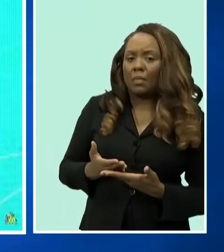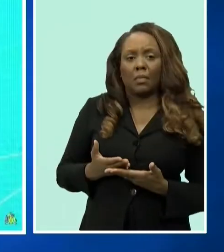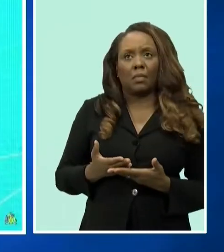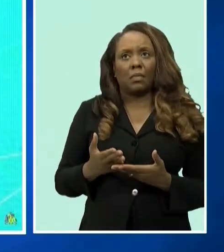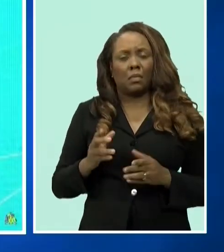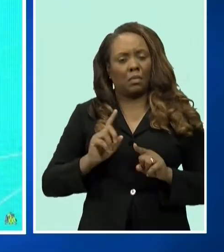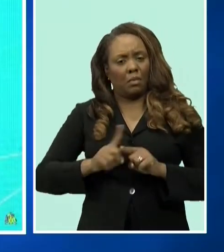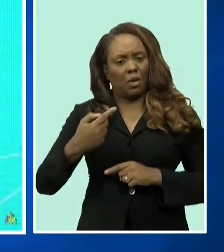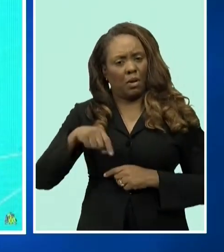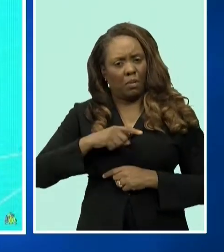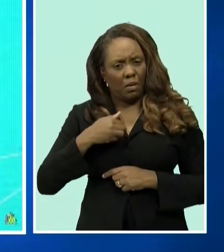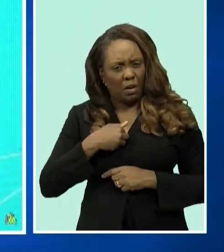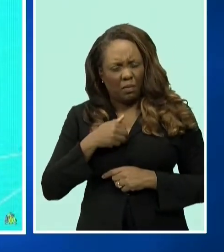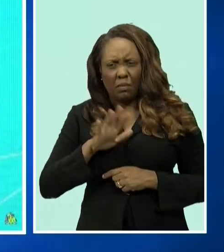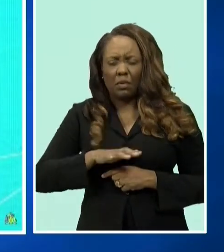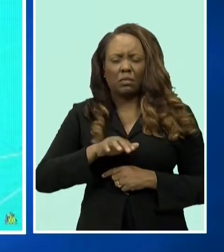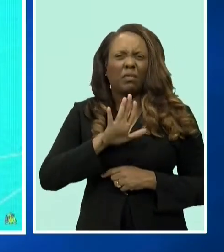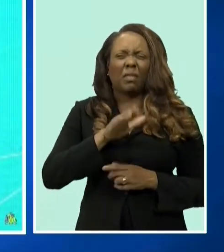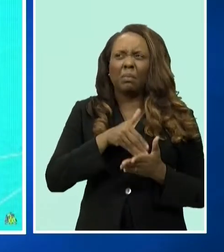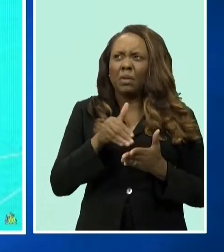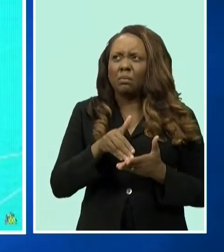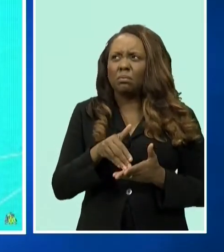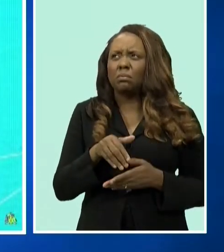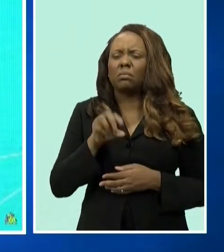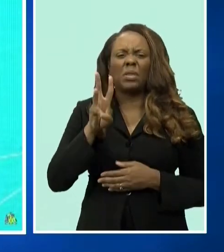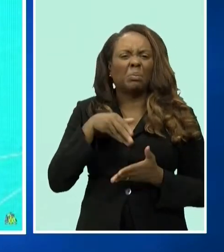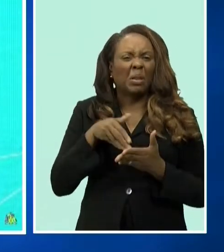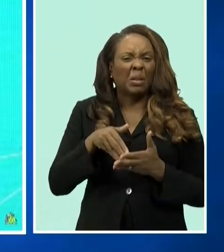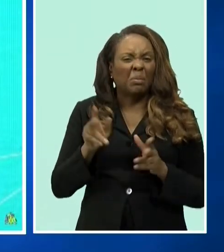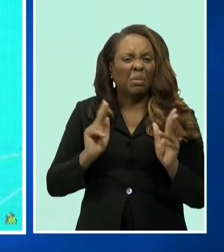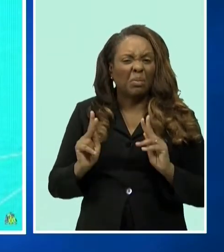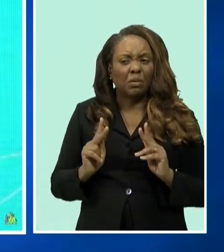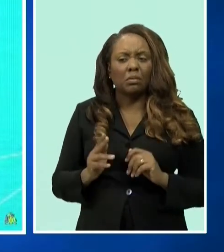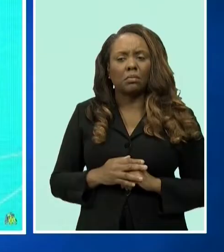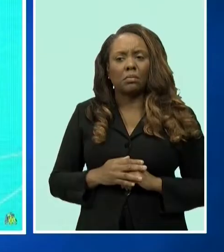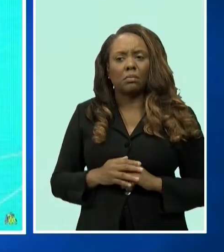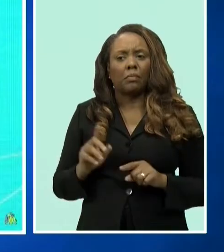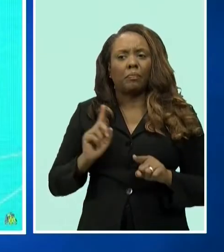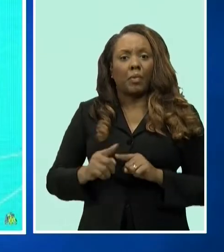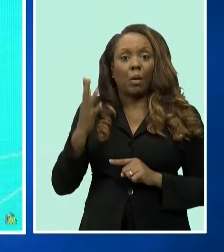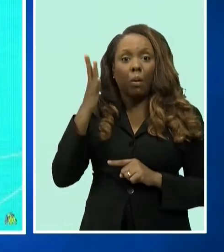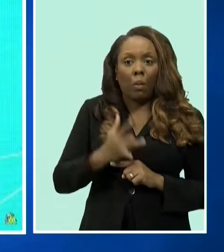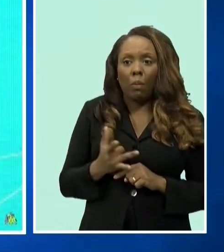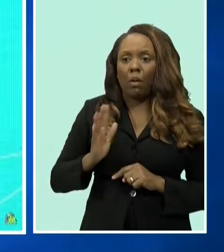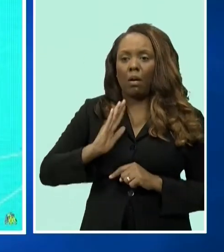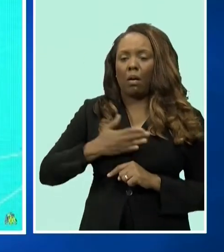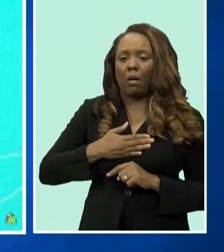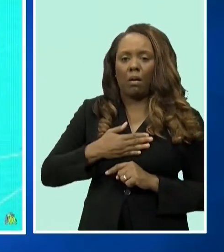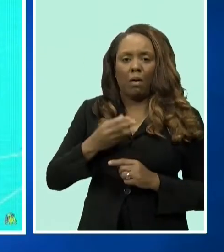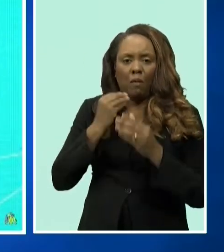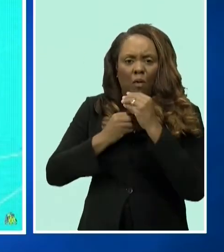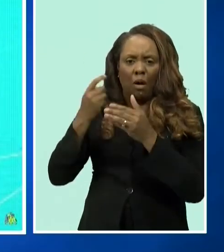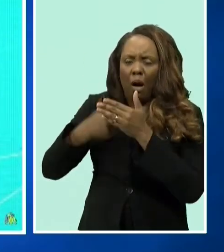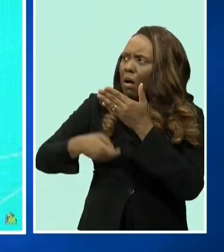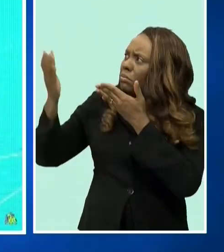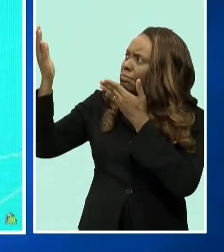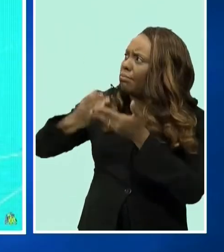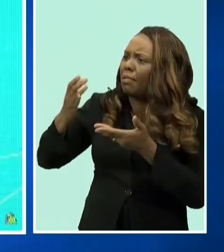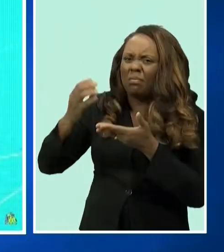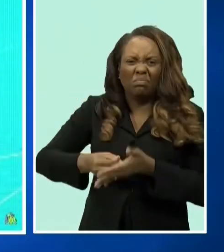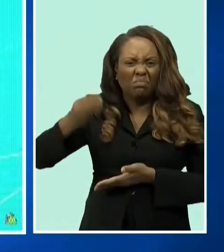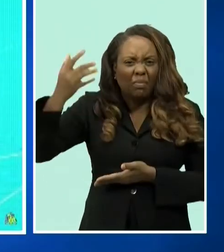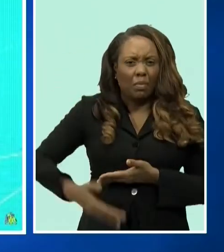7 million people at max, which says a lot. Why do we have such a high import bill? And